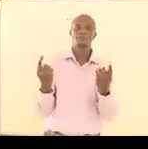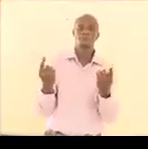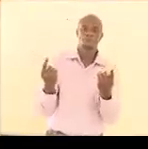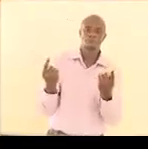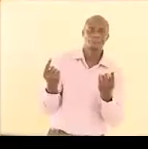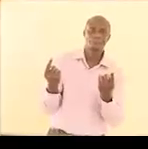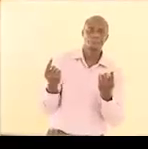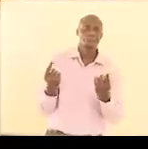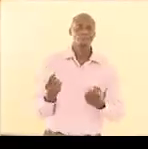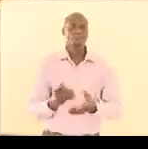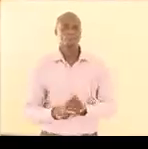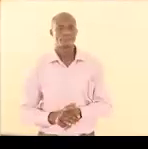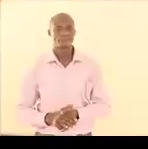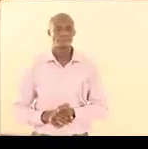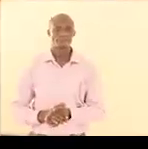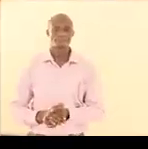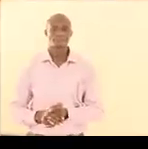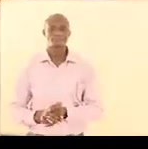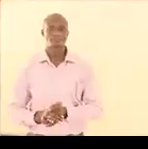Right?